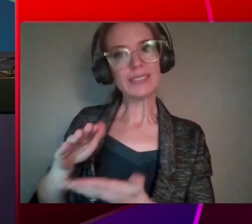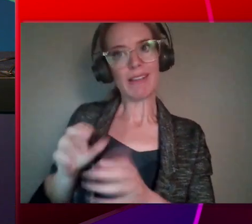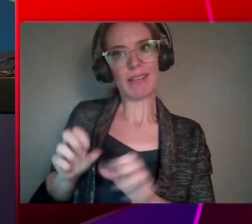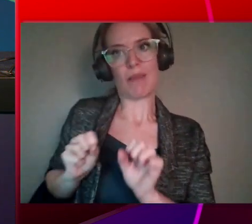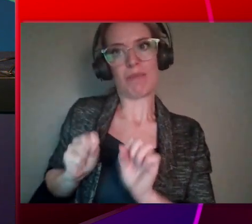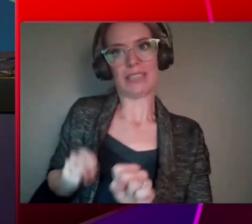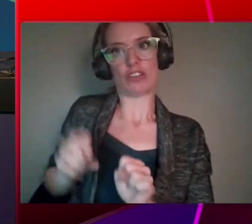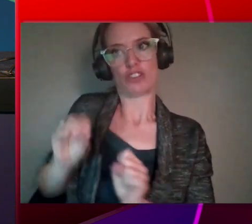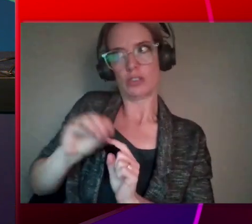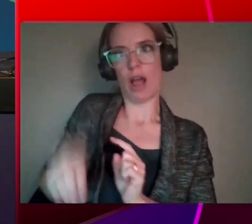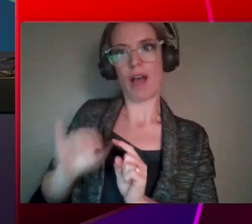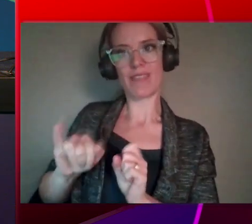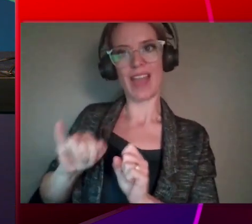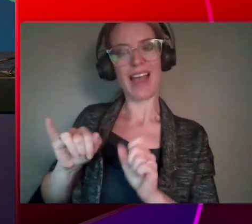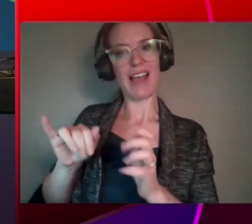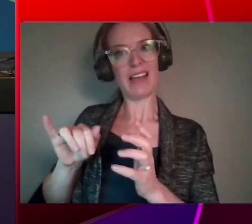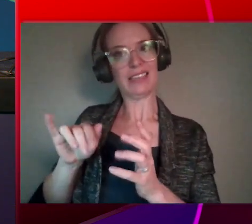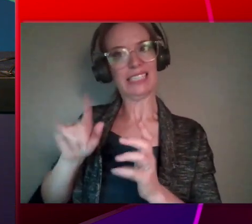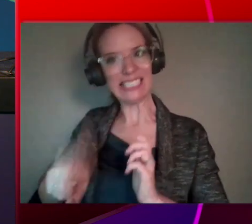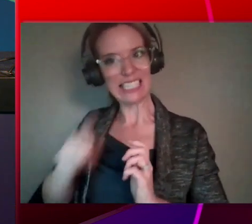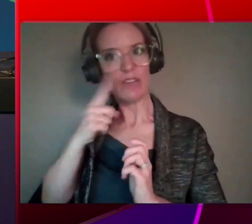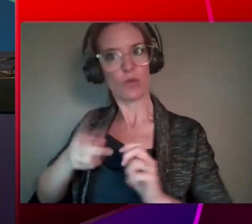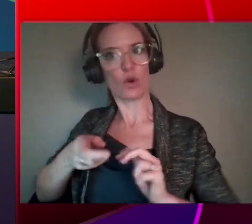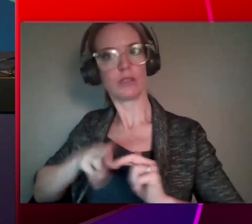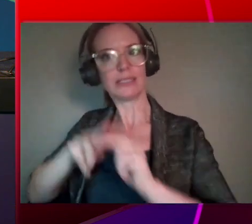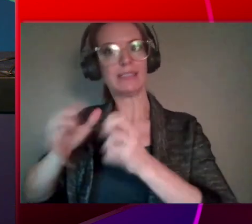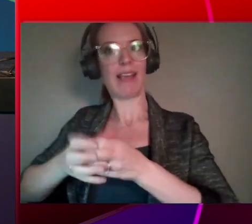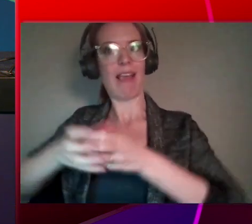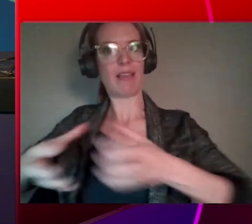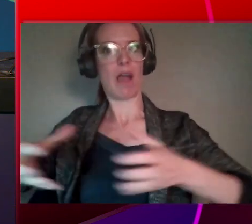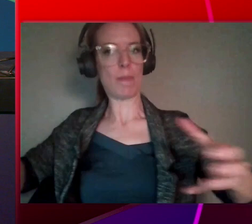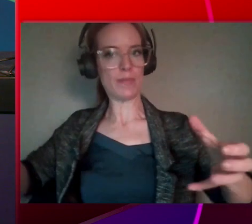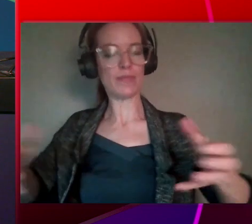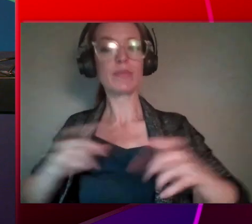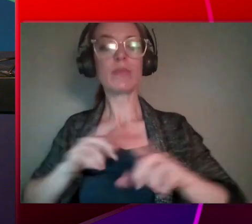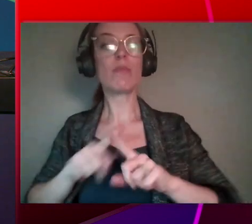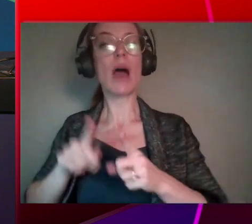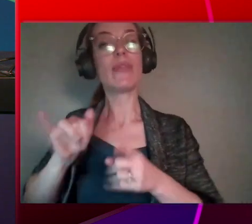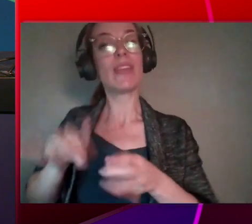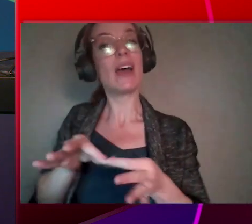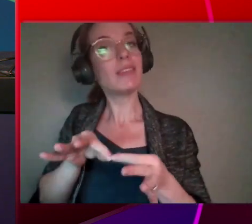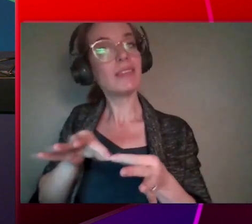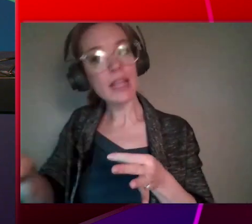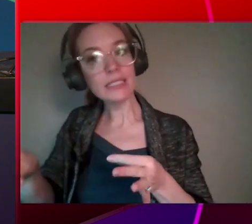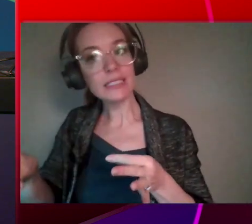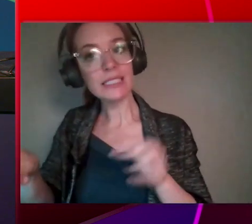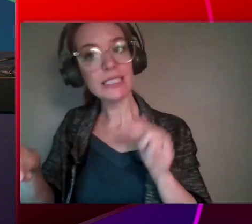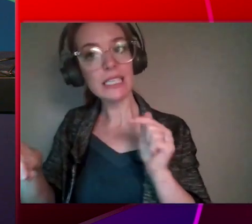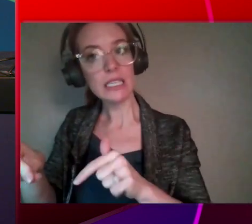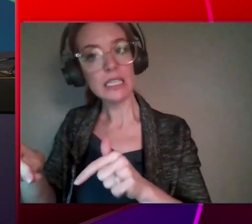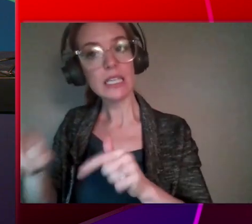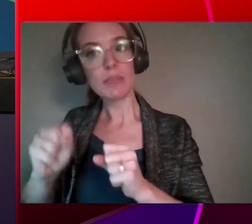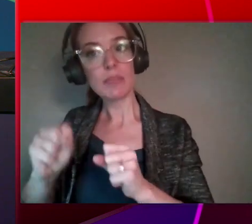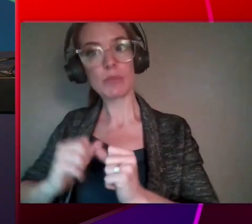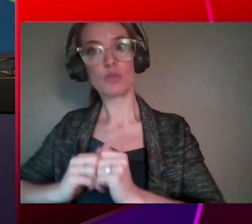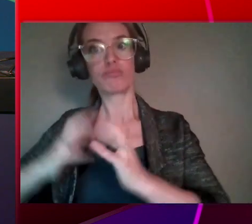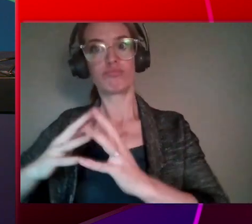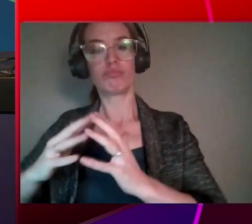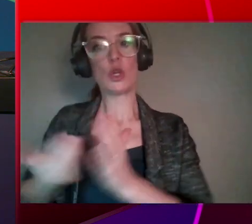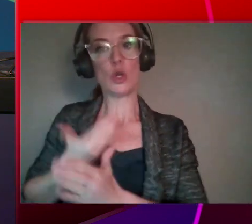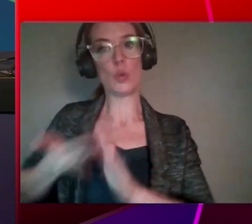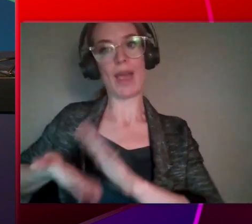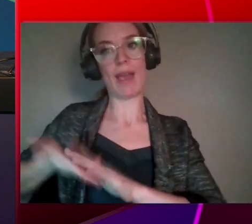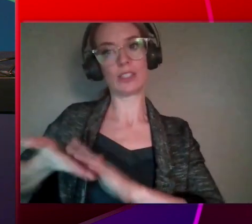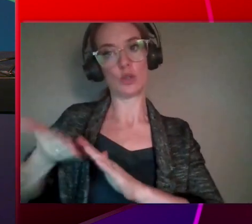but it is really for reducing the latency with which we can scale up into a new execution environment.